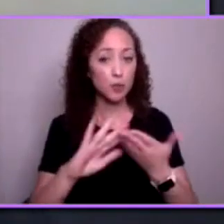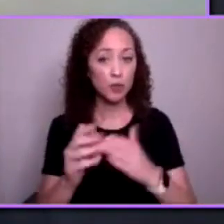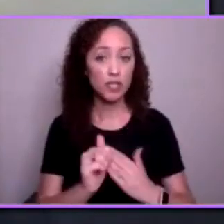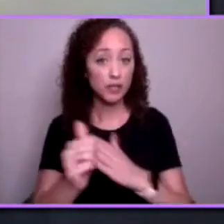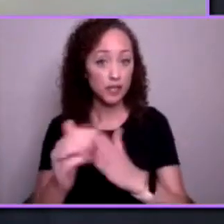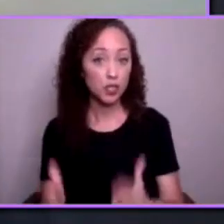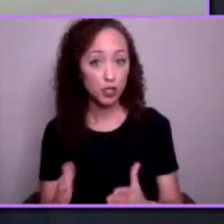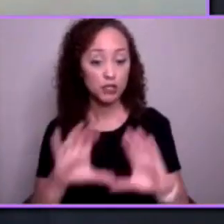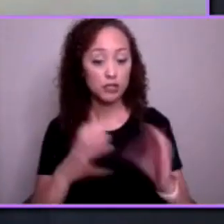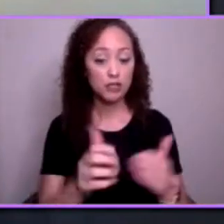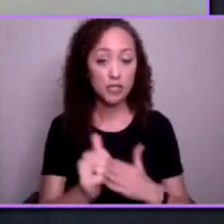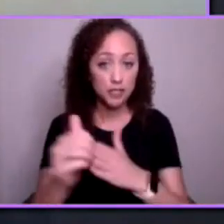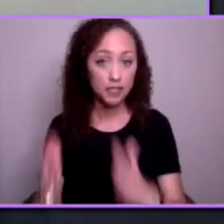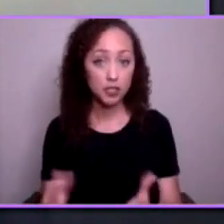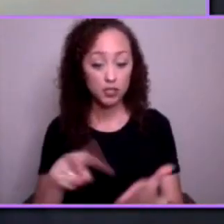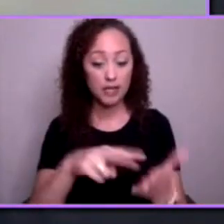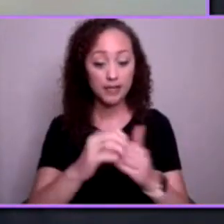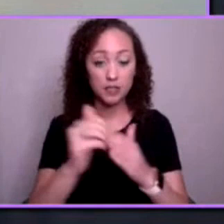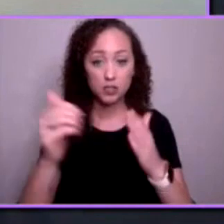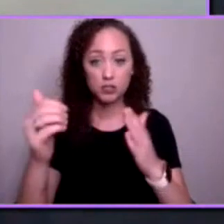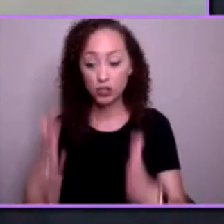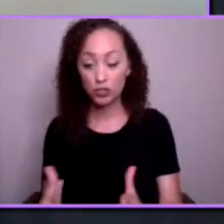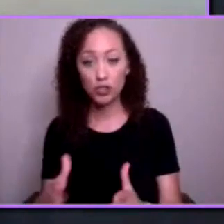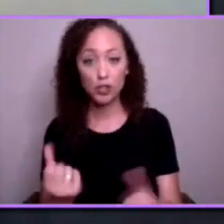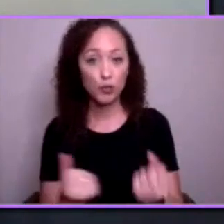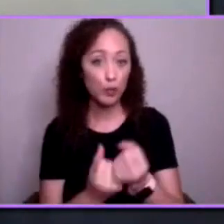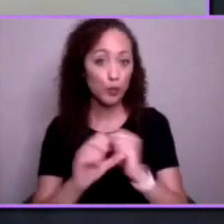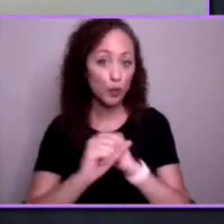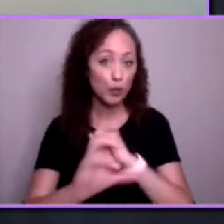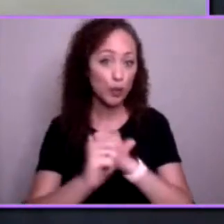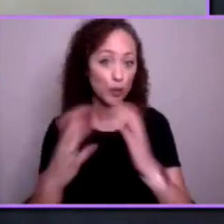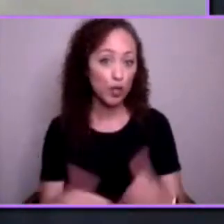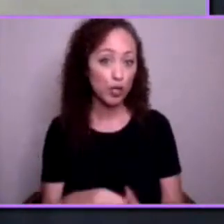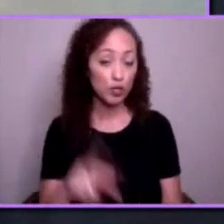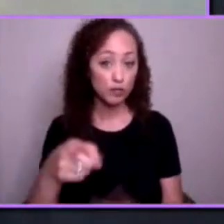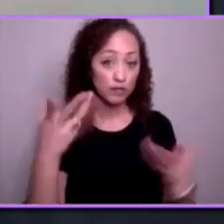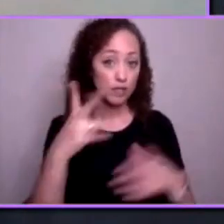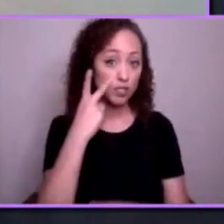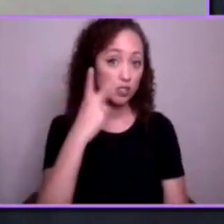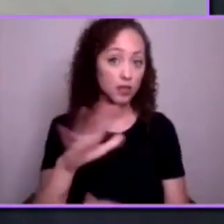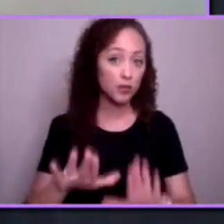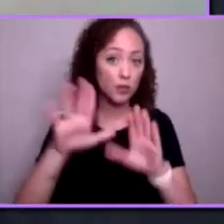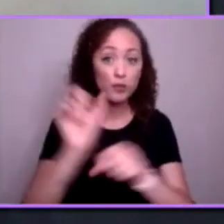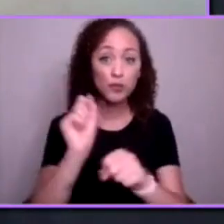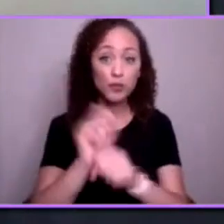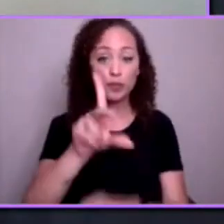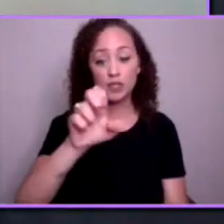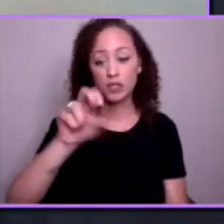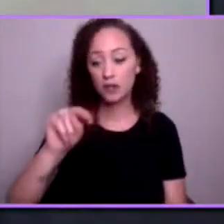dancer, because you saw the great work that Dion and Judith is doing from the Swing Diversity video. It's